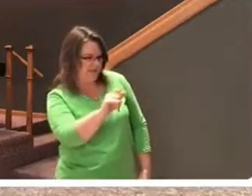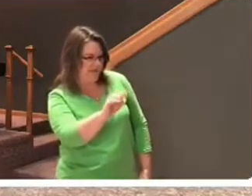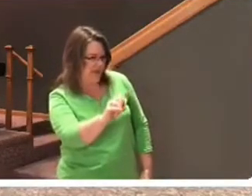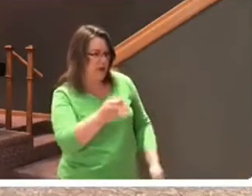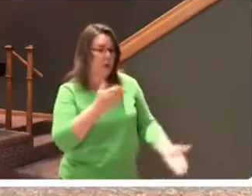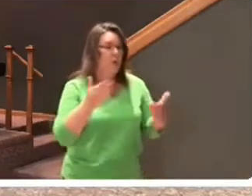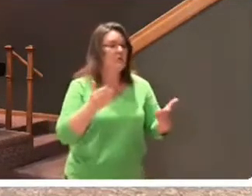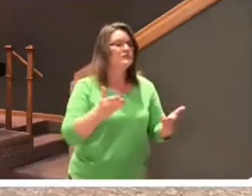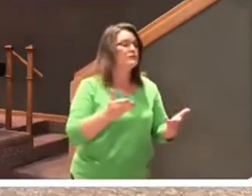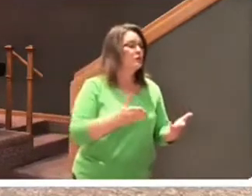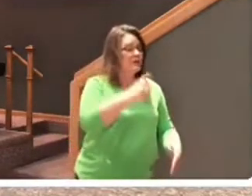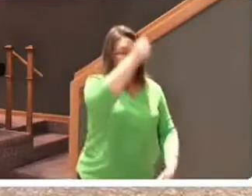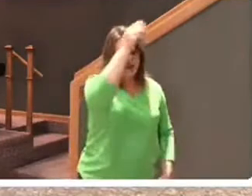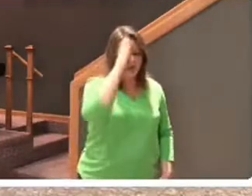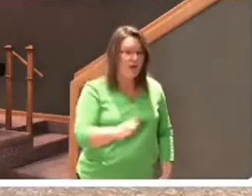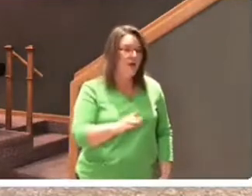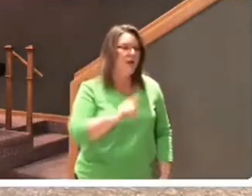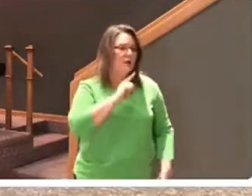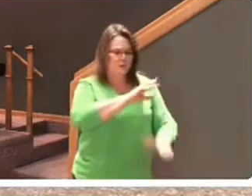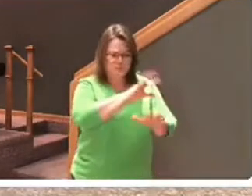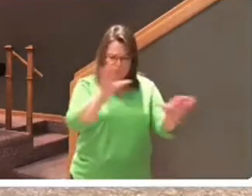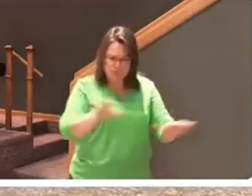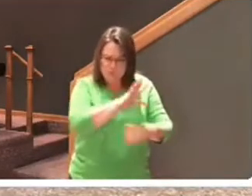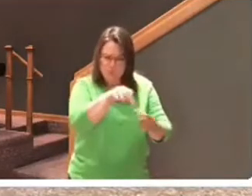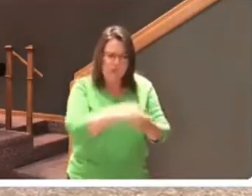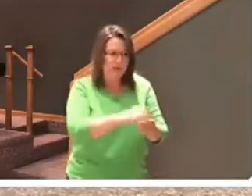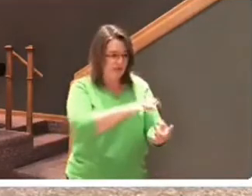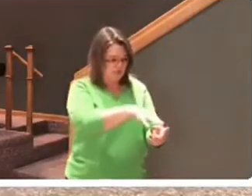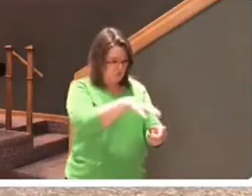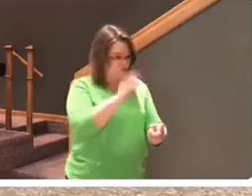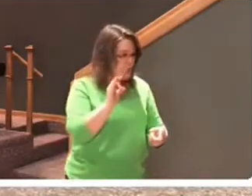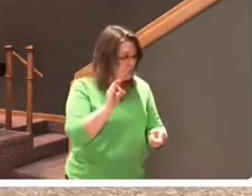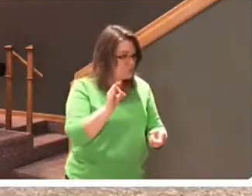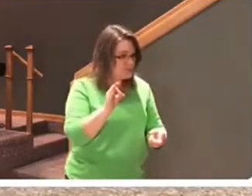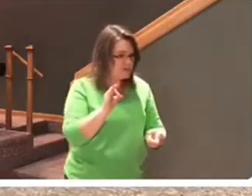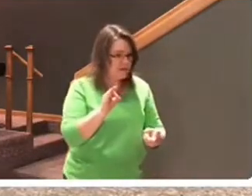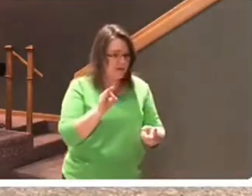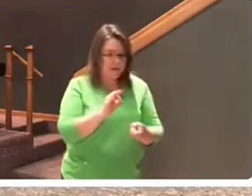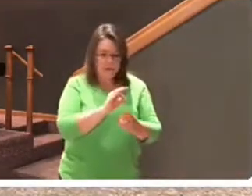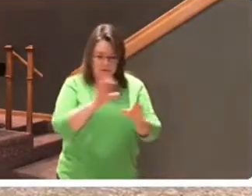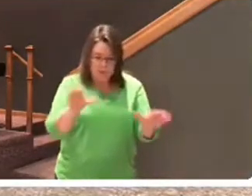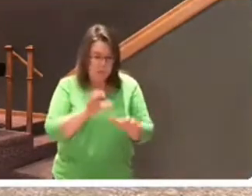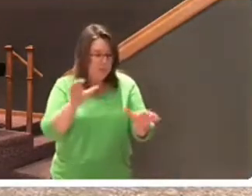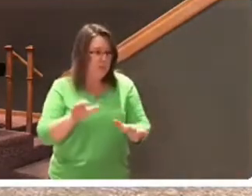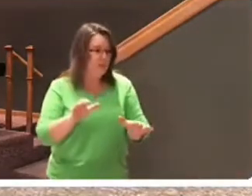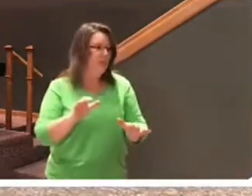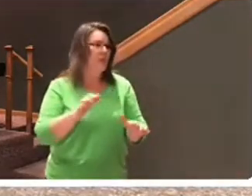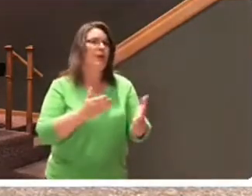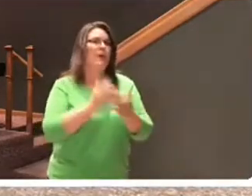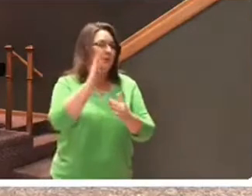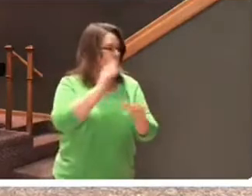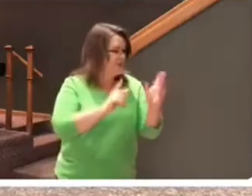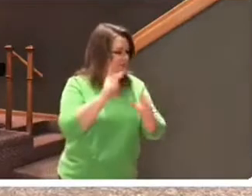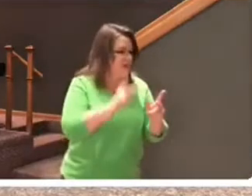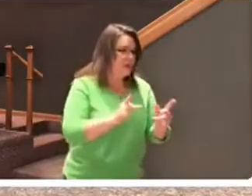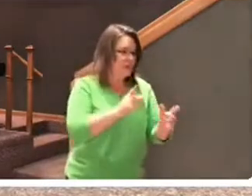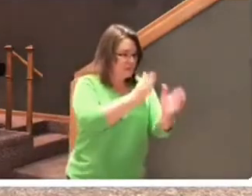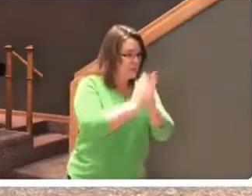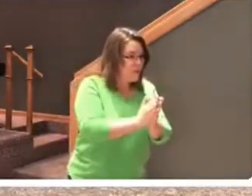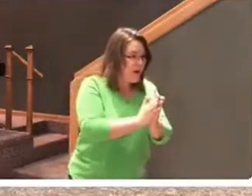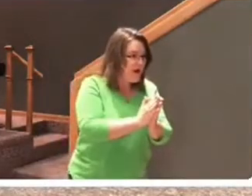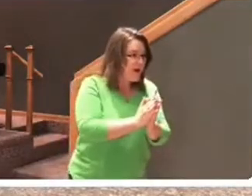We serve a God who is active and has chosen to act upon His people's prayers